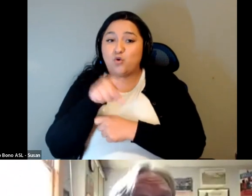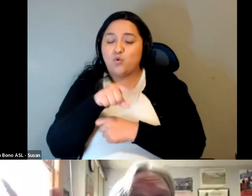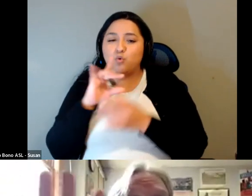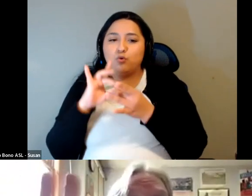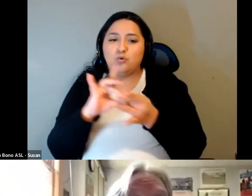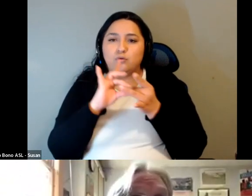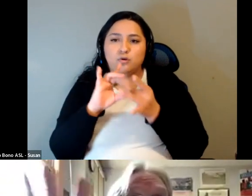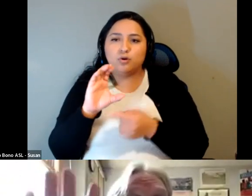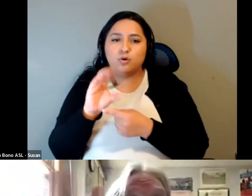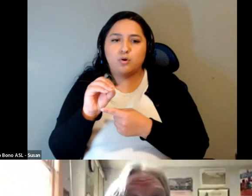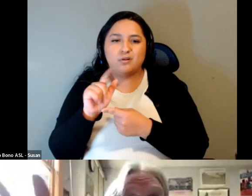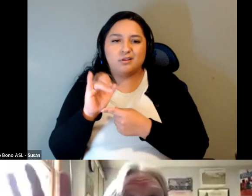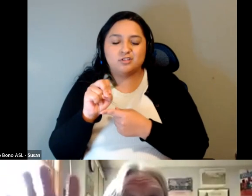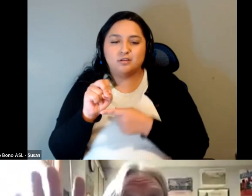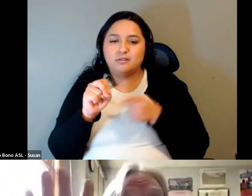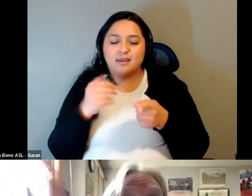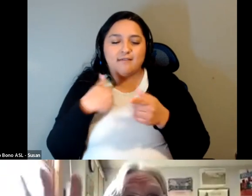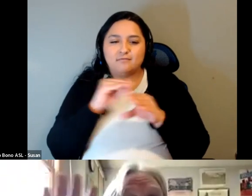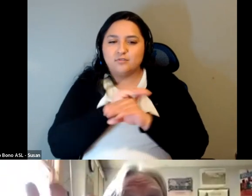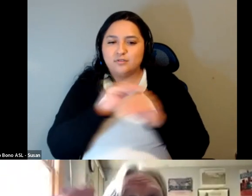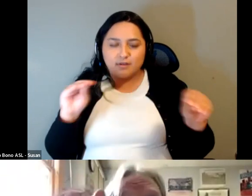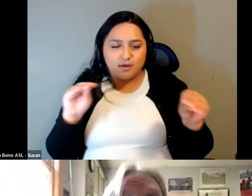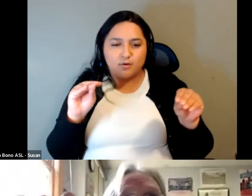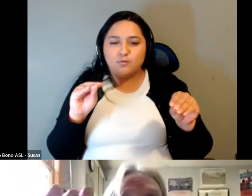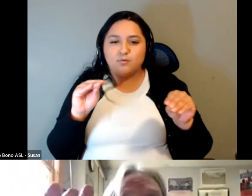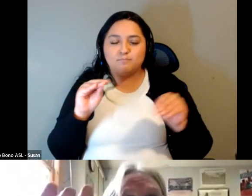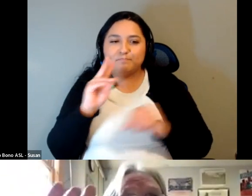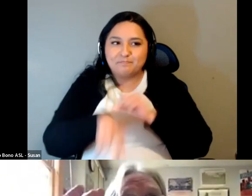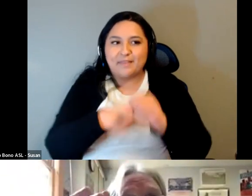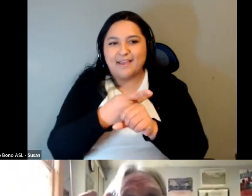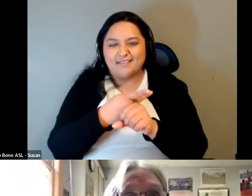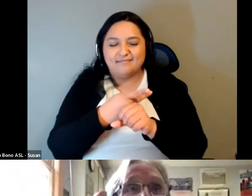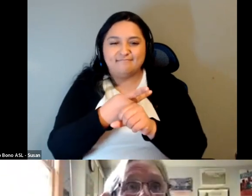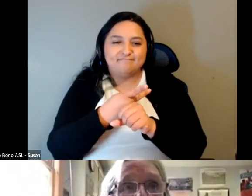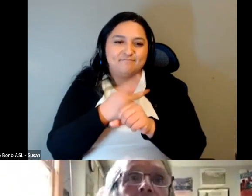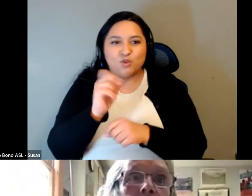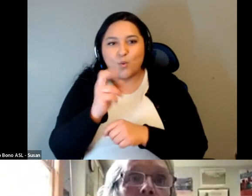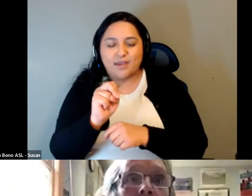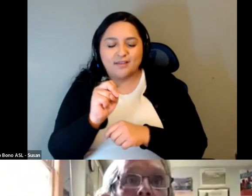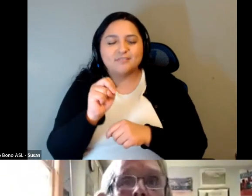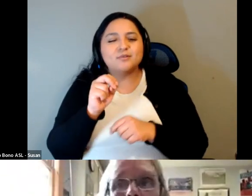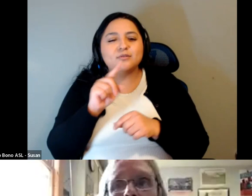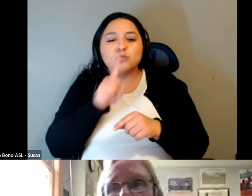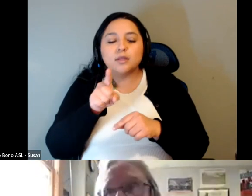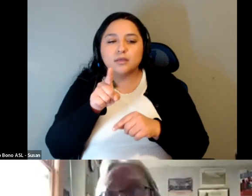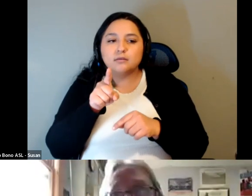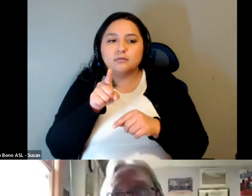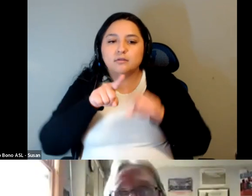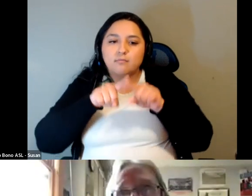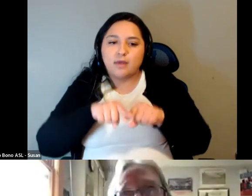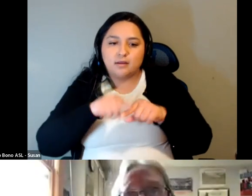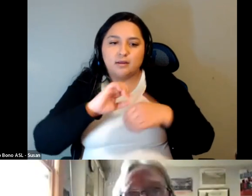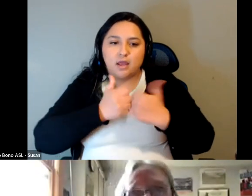tokenized by nobody. So I think it's a matter of how you structure that entity. And, you know,